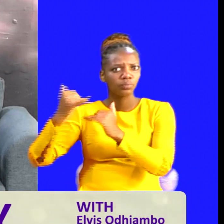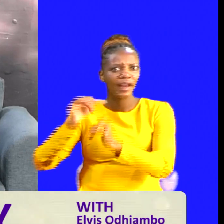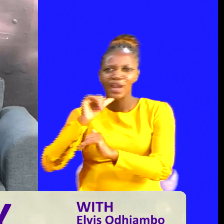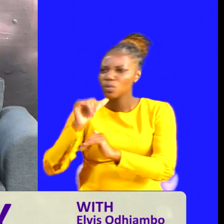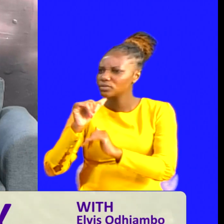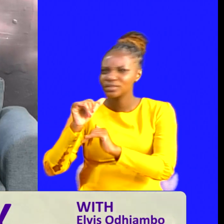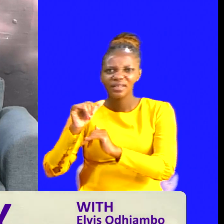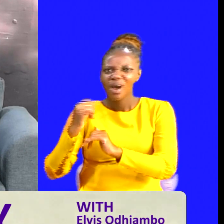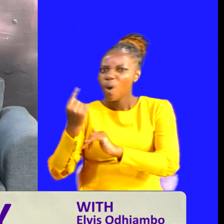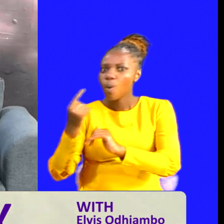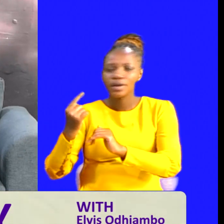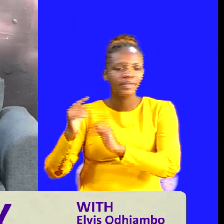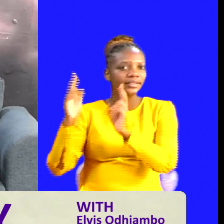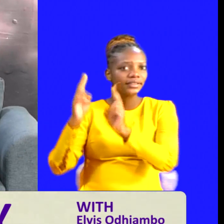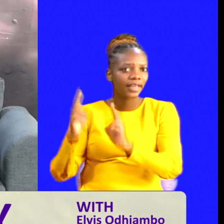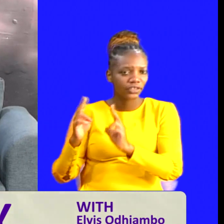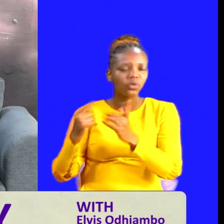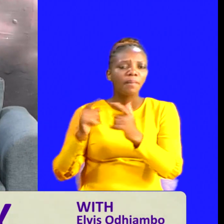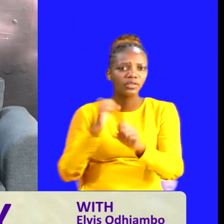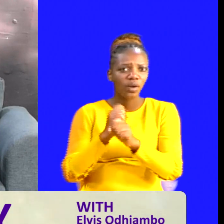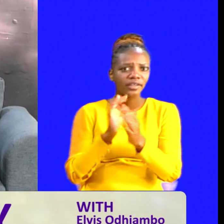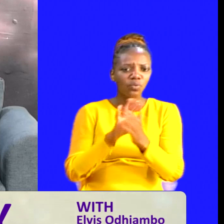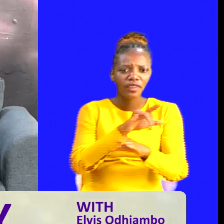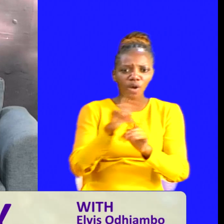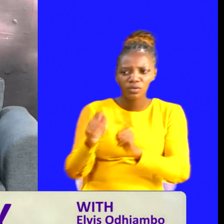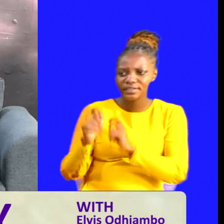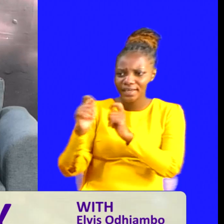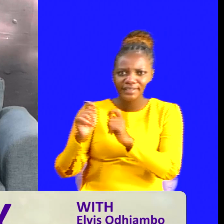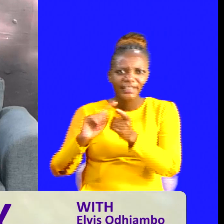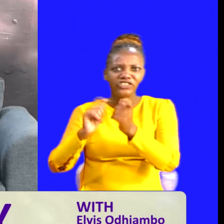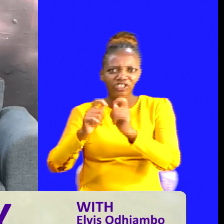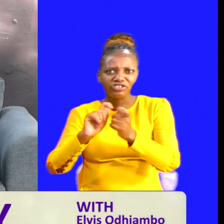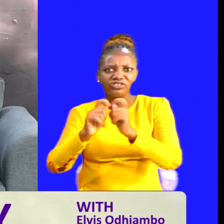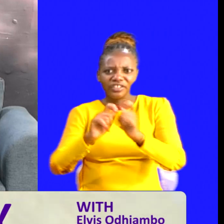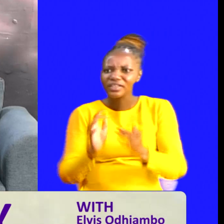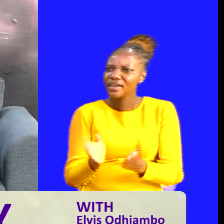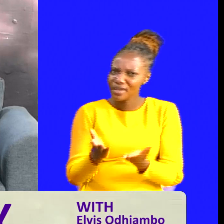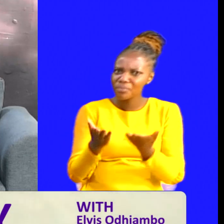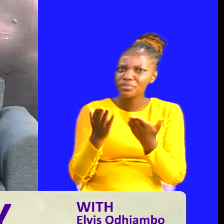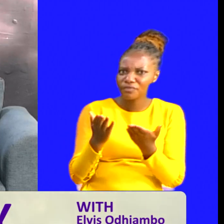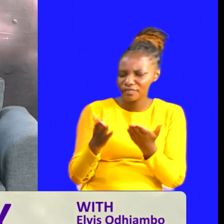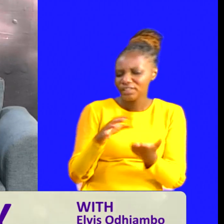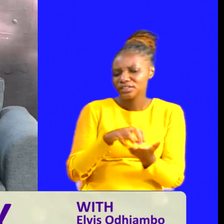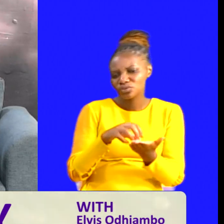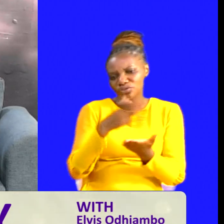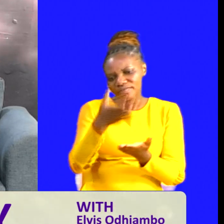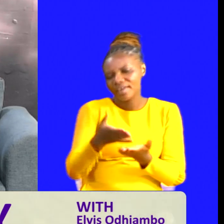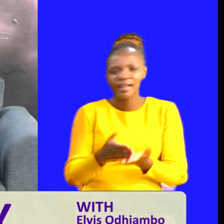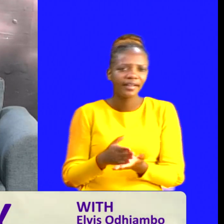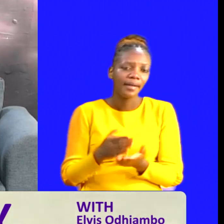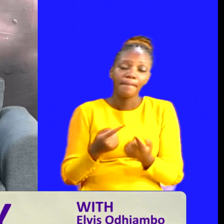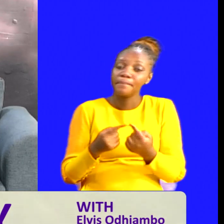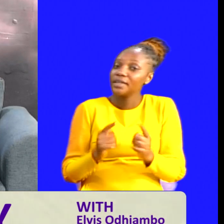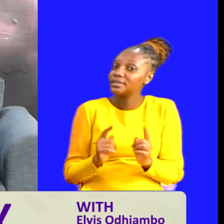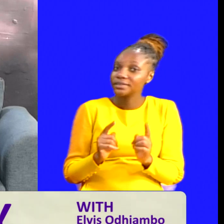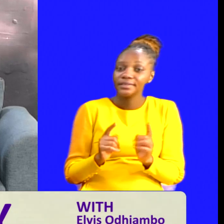players, work with the local talent, bring in top players, change facilities, improve situations at the club. Unfortunately,